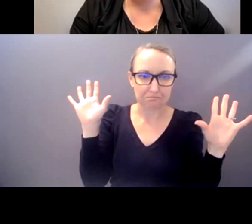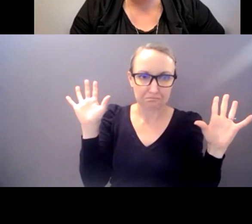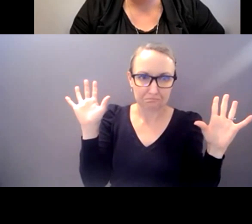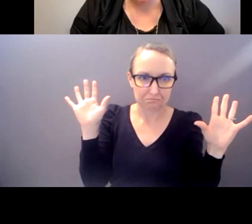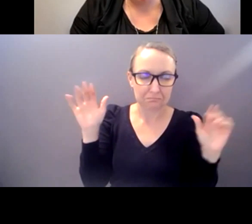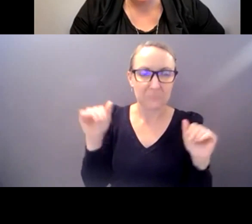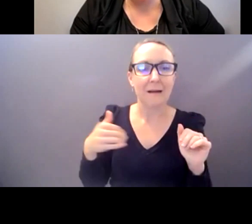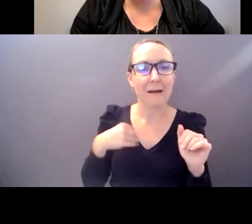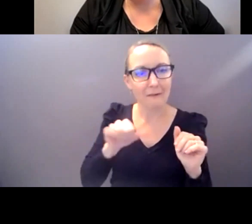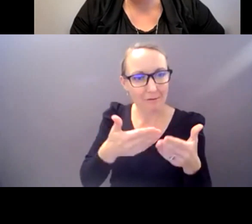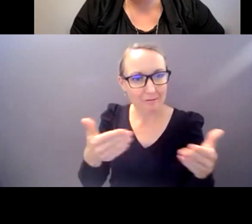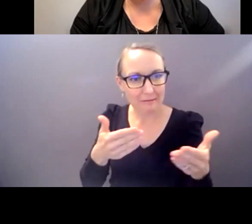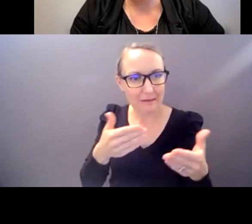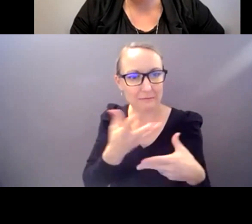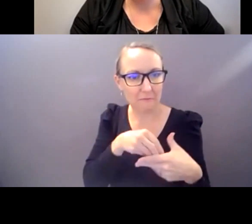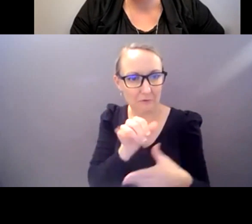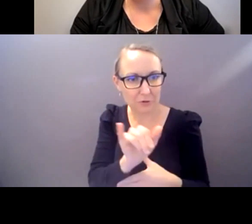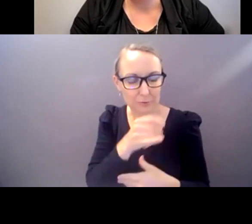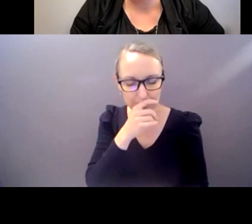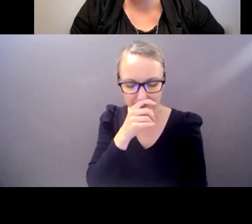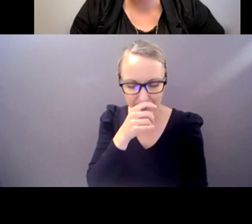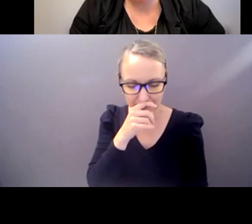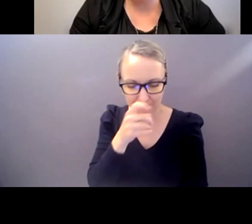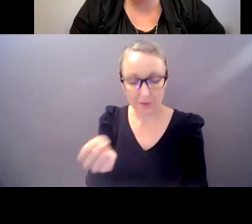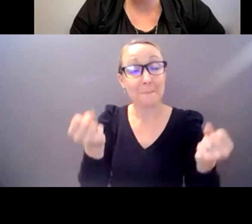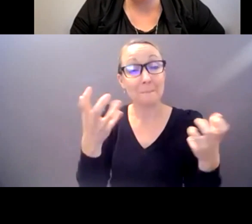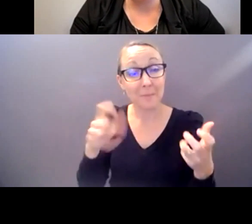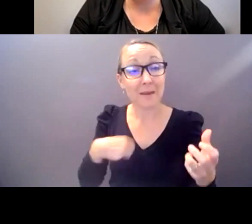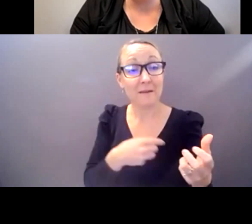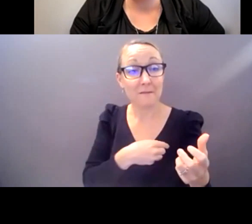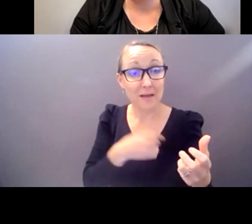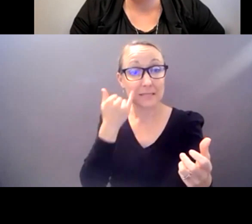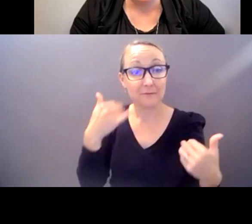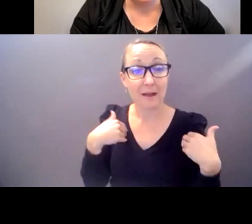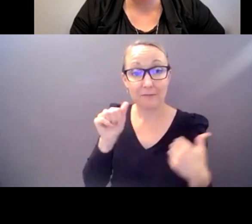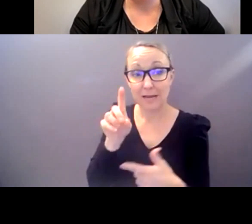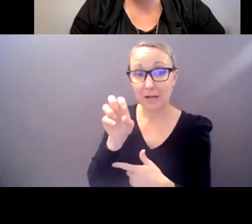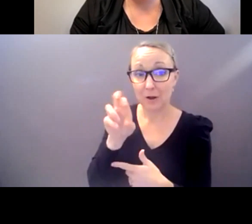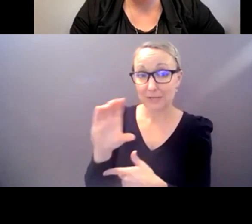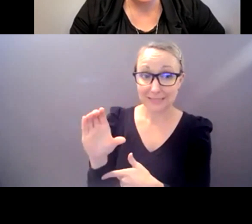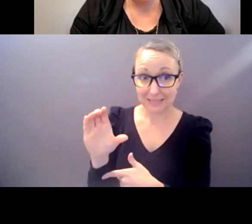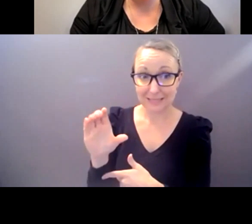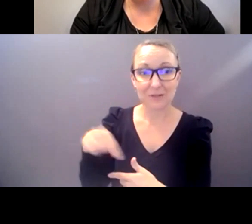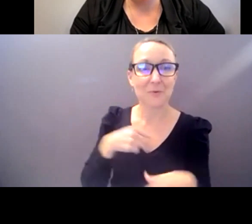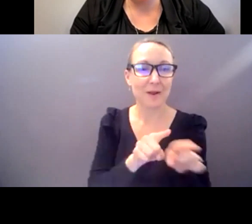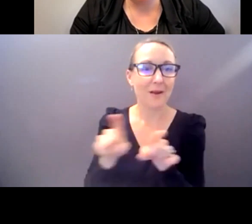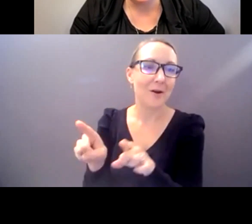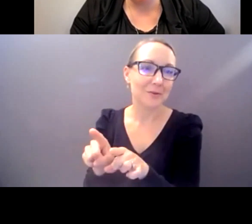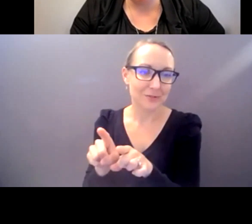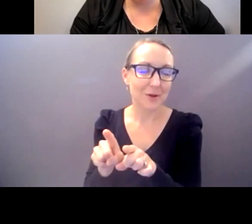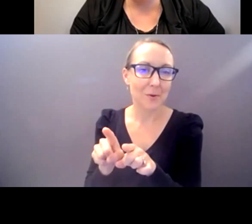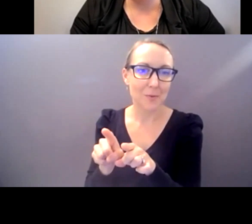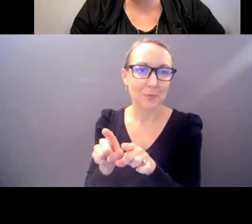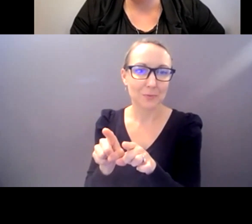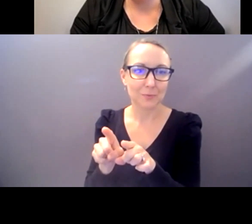system. Many of us also that have ADRCs also provide, as agencies, some